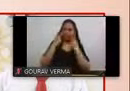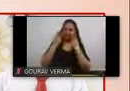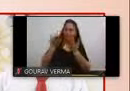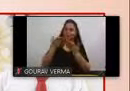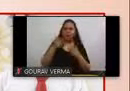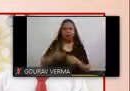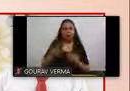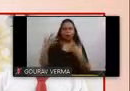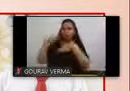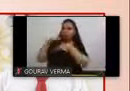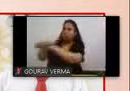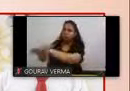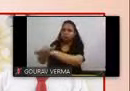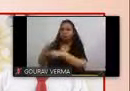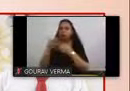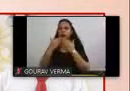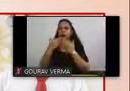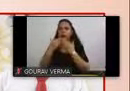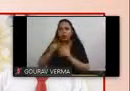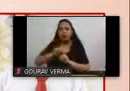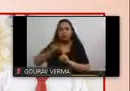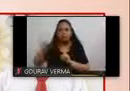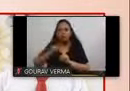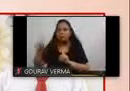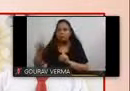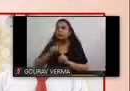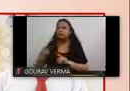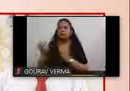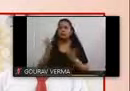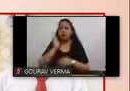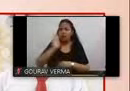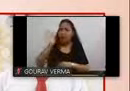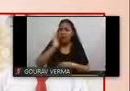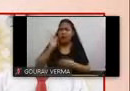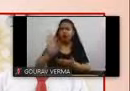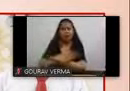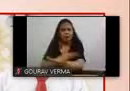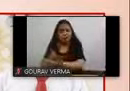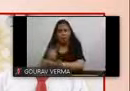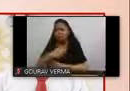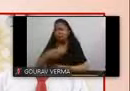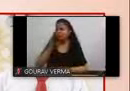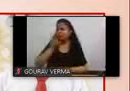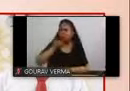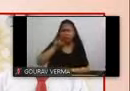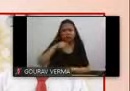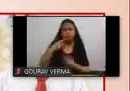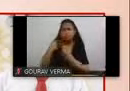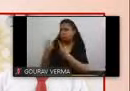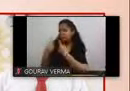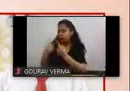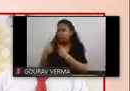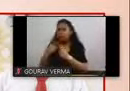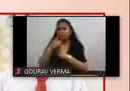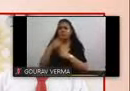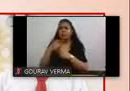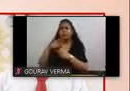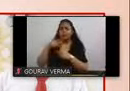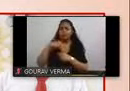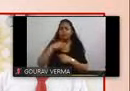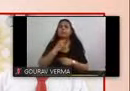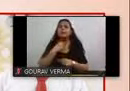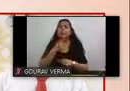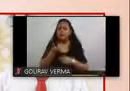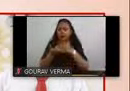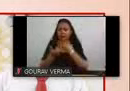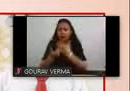school. He is talking, he's singing very well. He sends recorded messages to me, his songs and